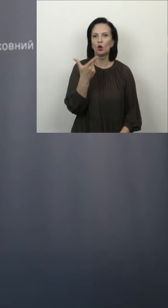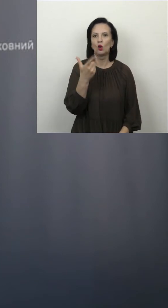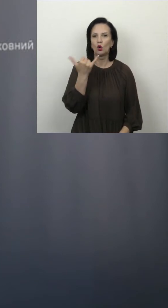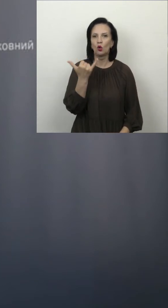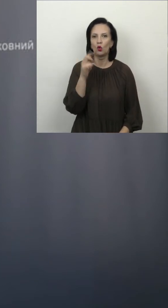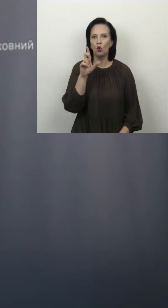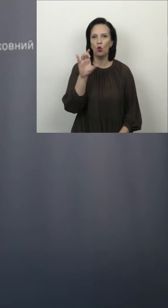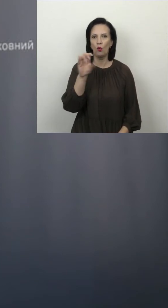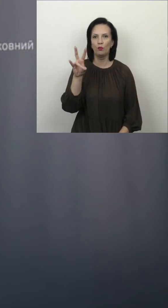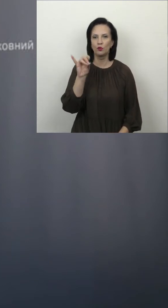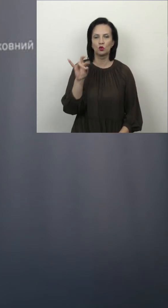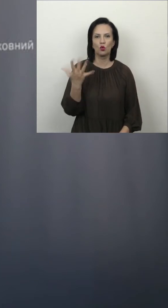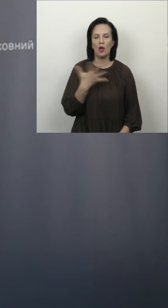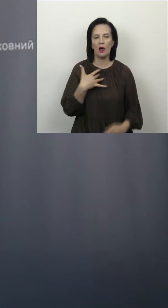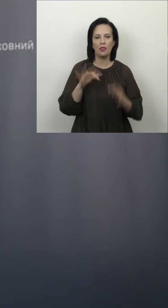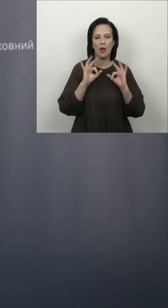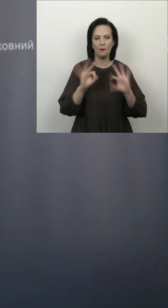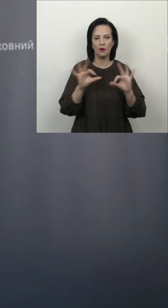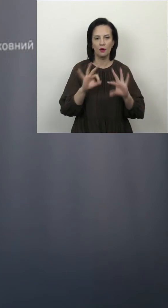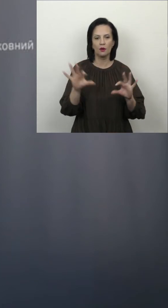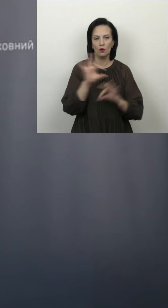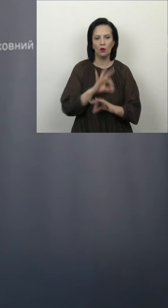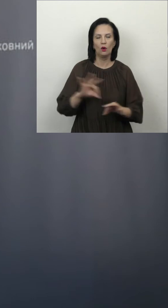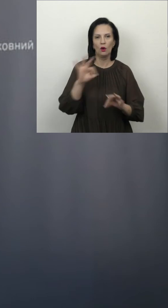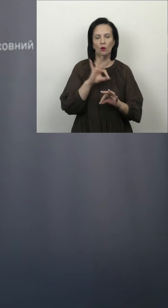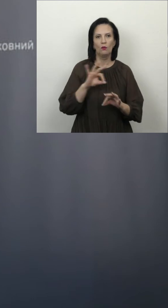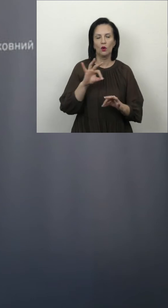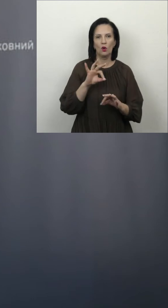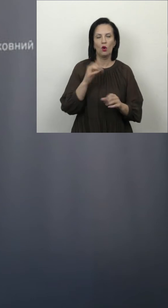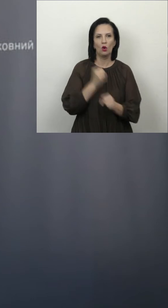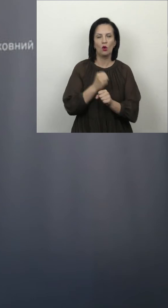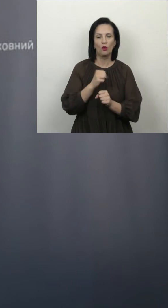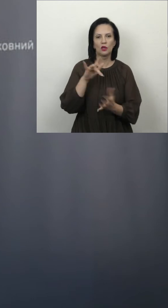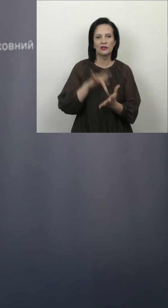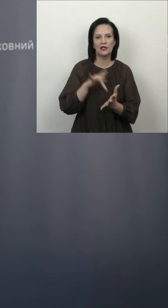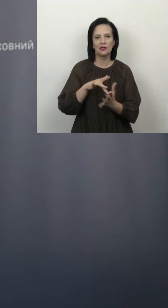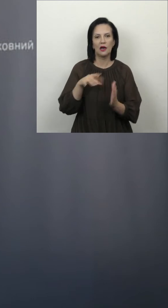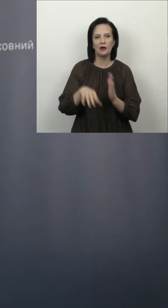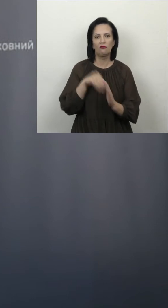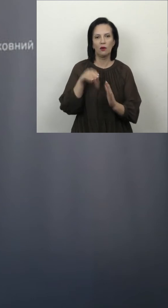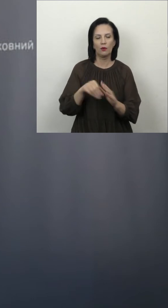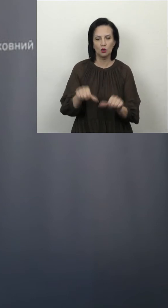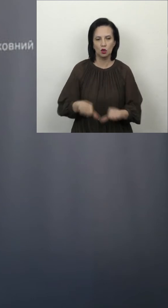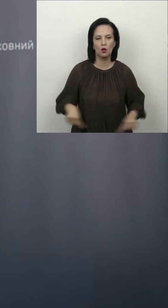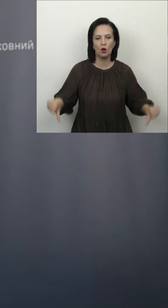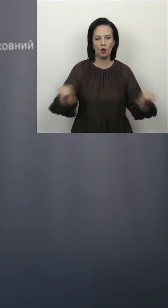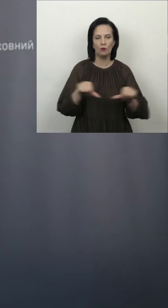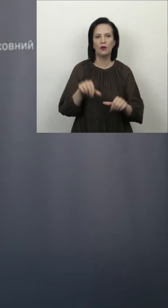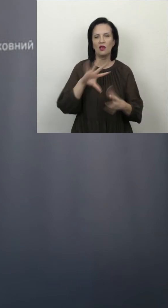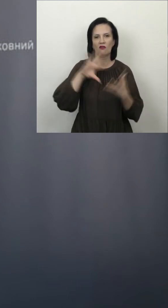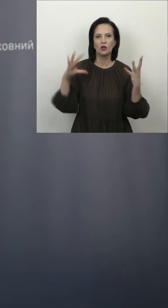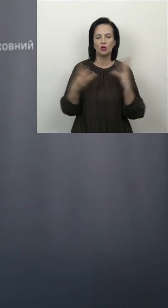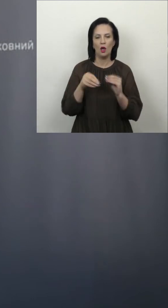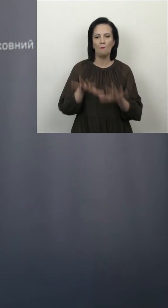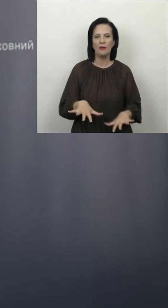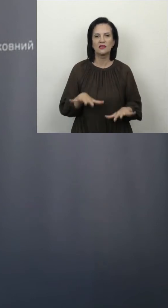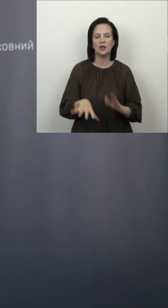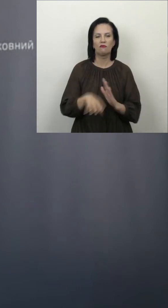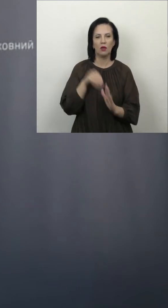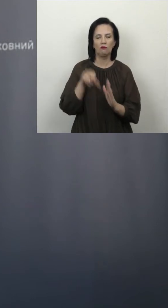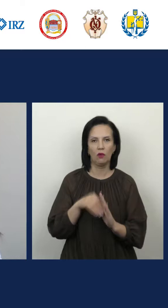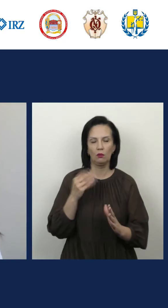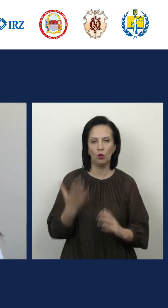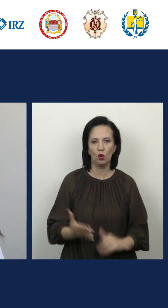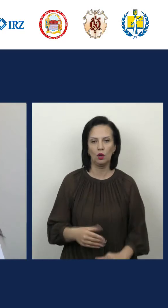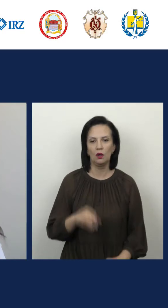Court, Doctor of Law Olena Houbska. She's going to talk about the role of the CC in determining the results of